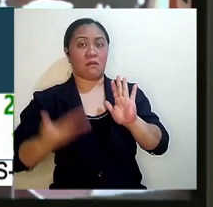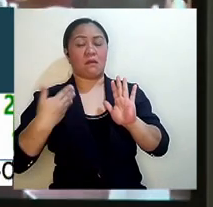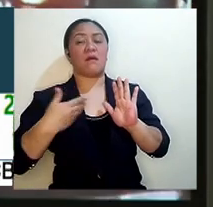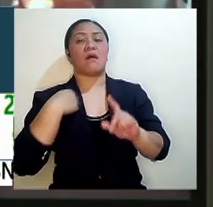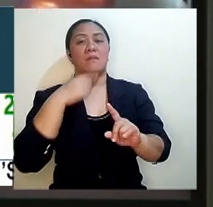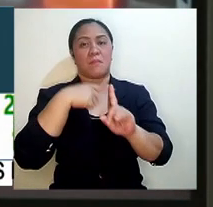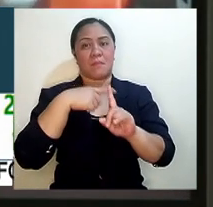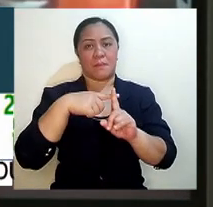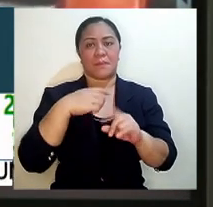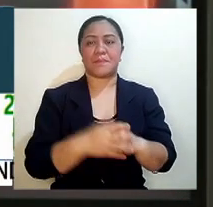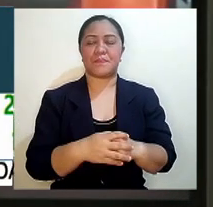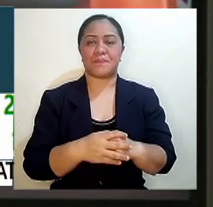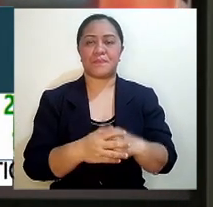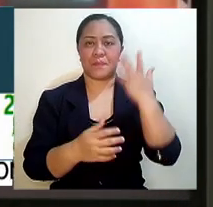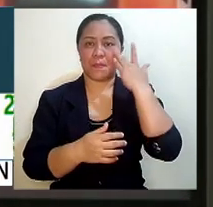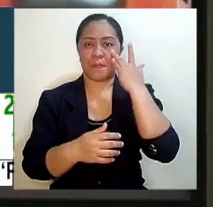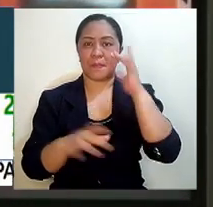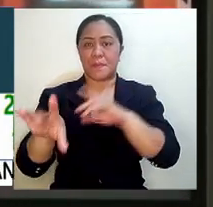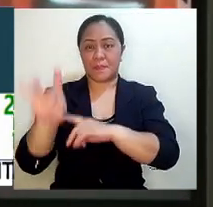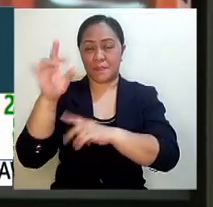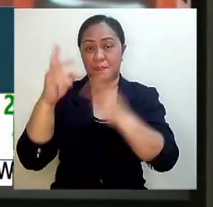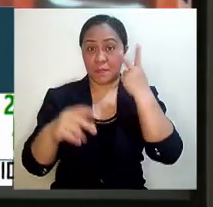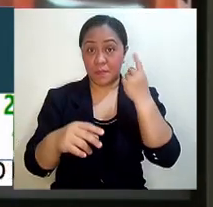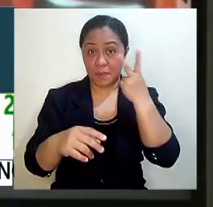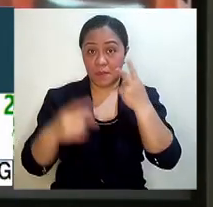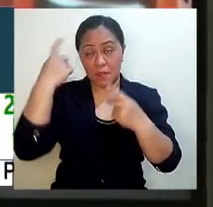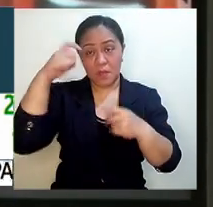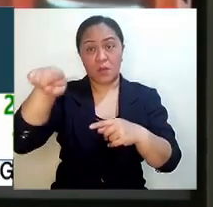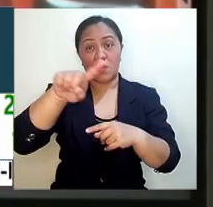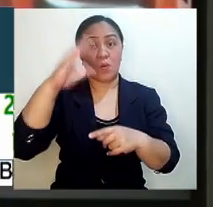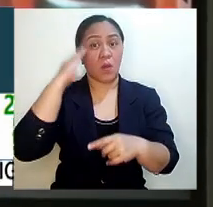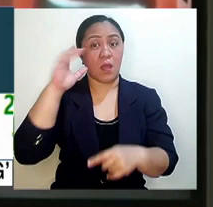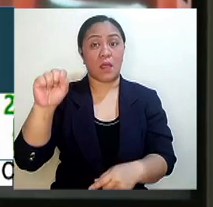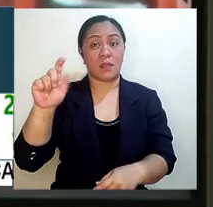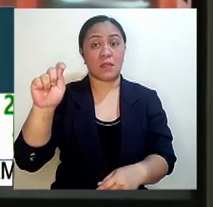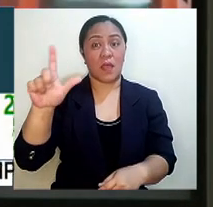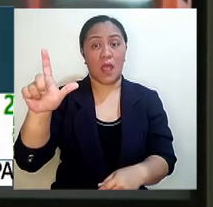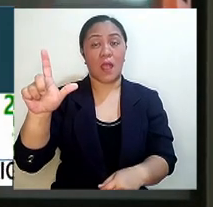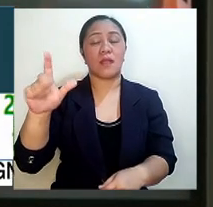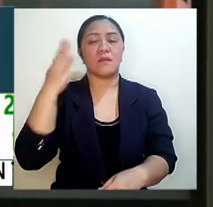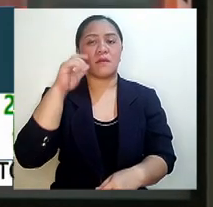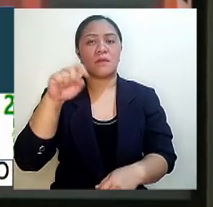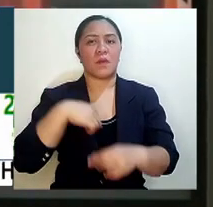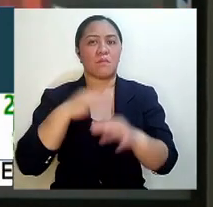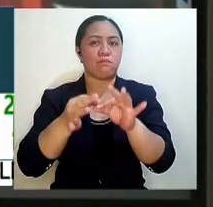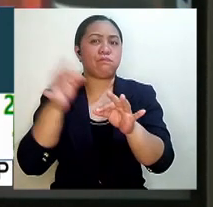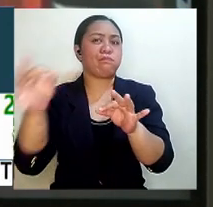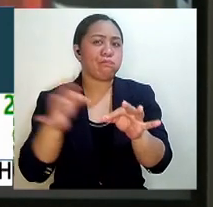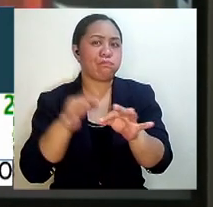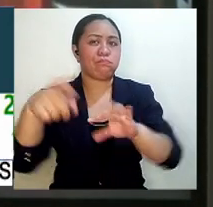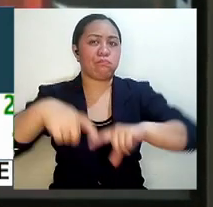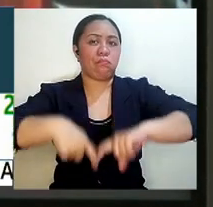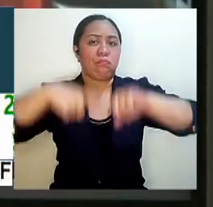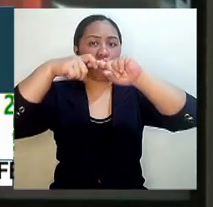This is not the first time the oral arguments on the controversial anti-terror measure have been suspended due to the coronavirus. Last month, the